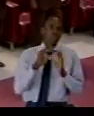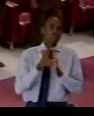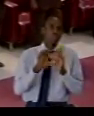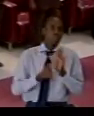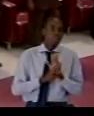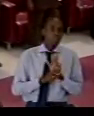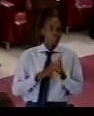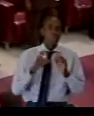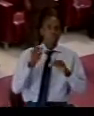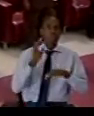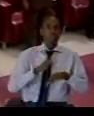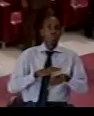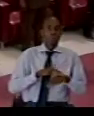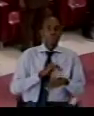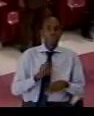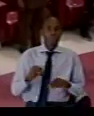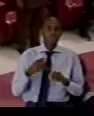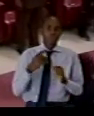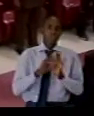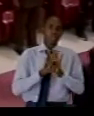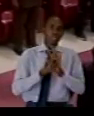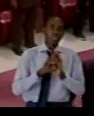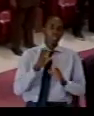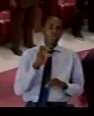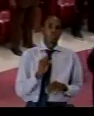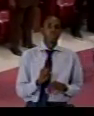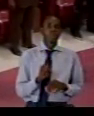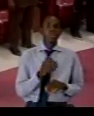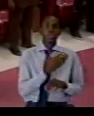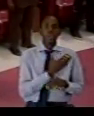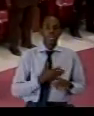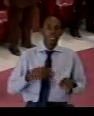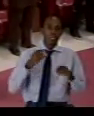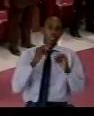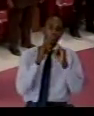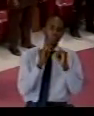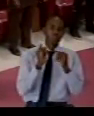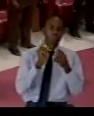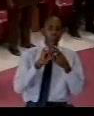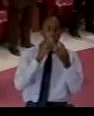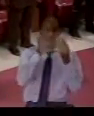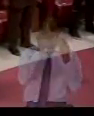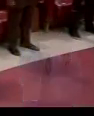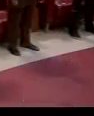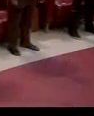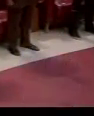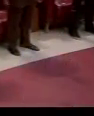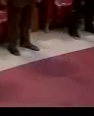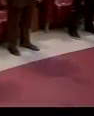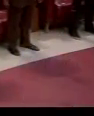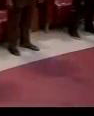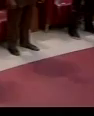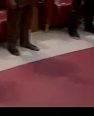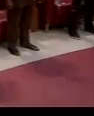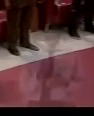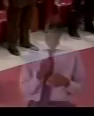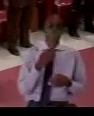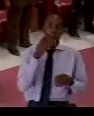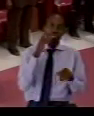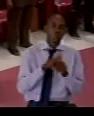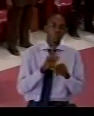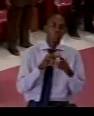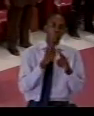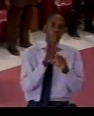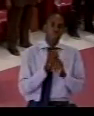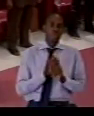a warning, an example, an instruction to obey, a promise to claim.